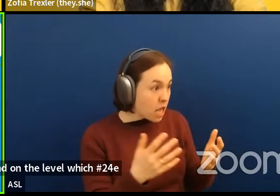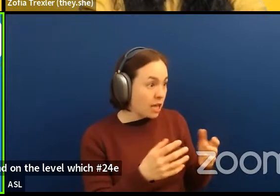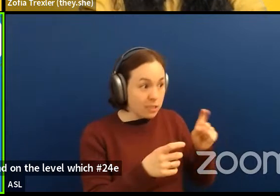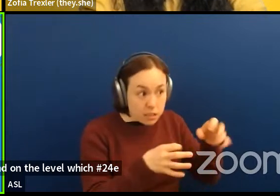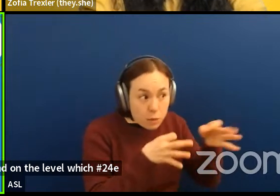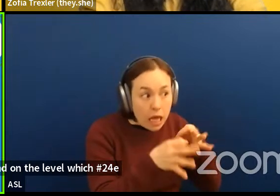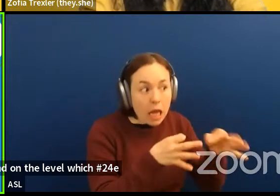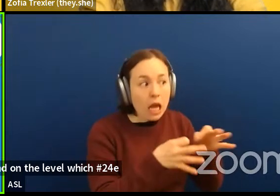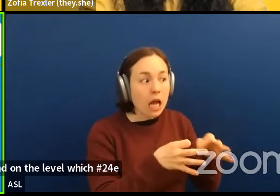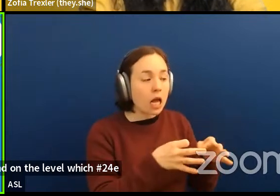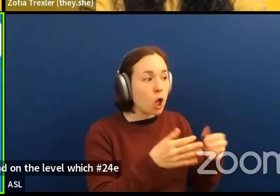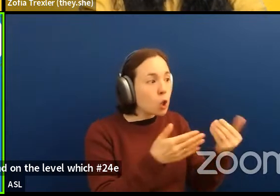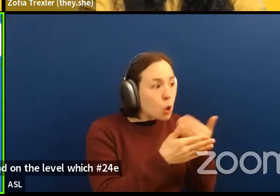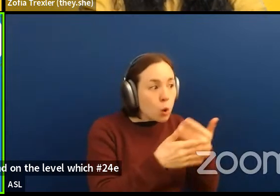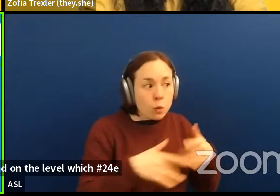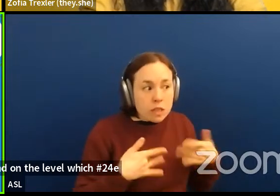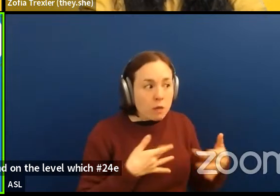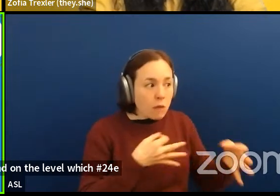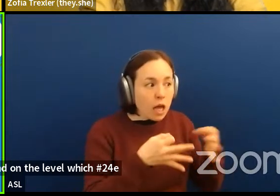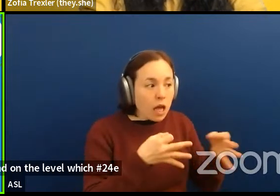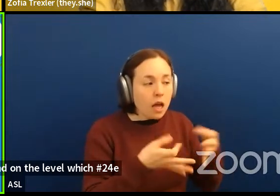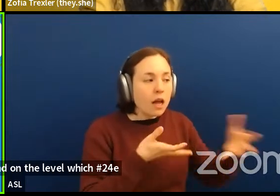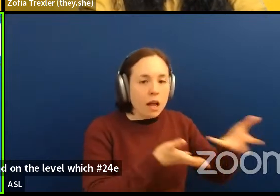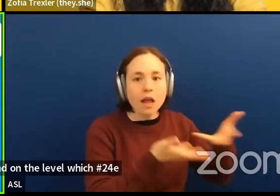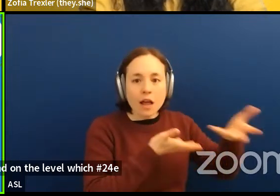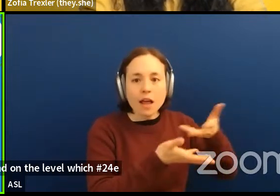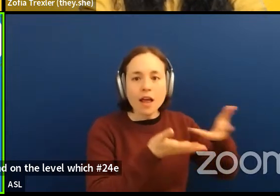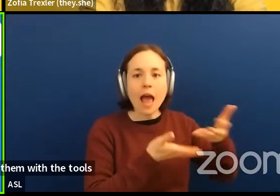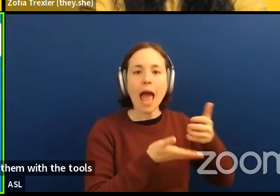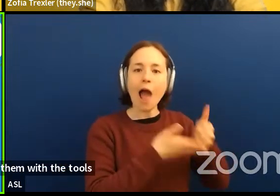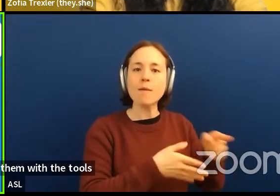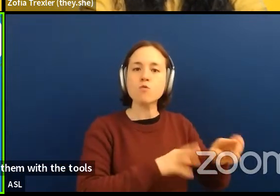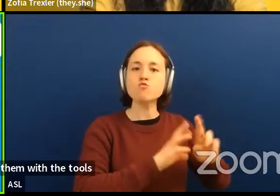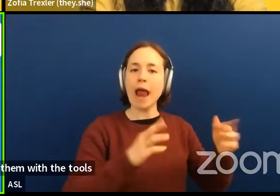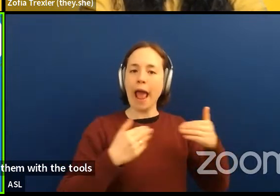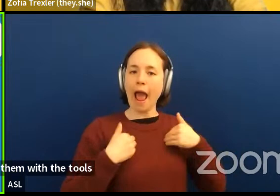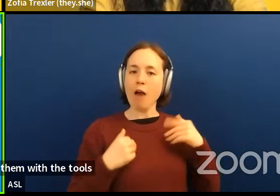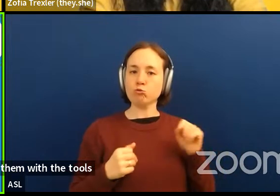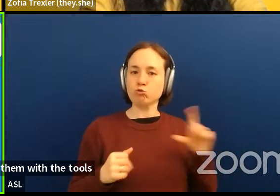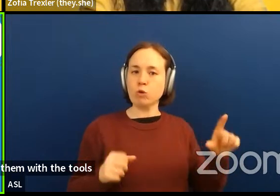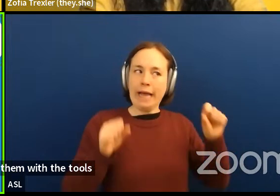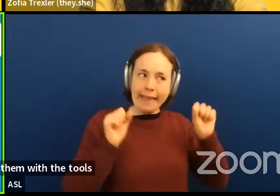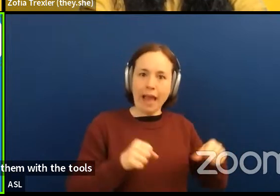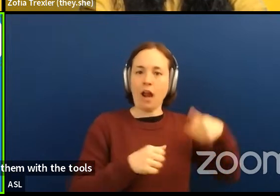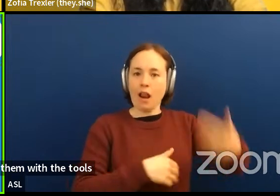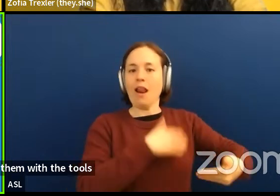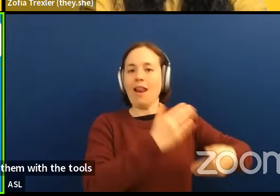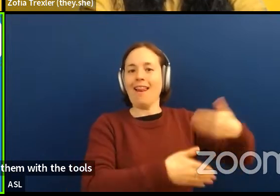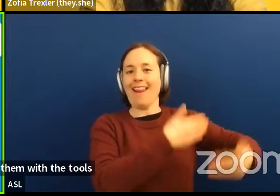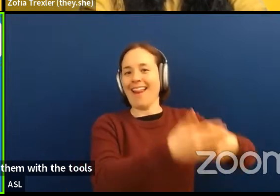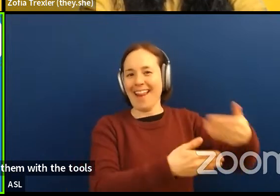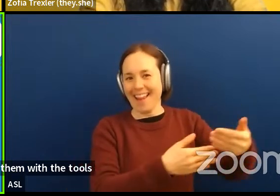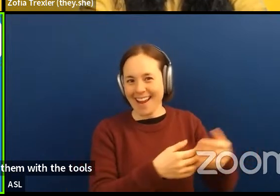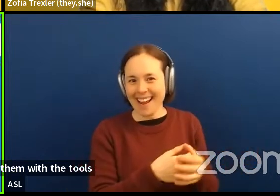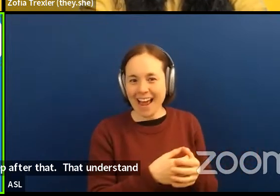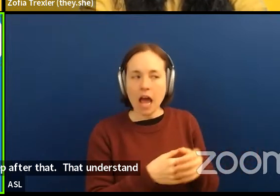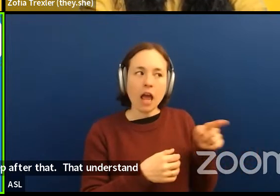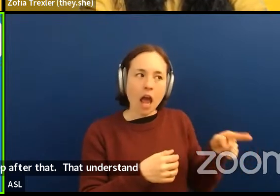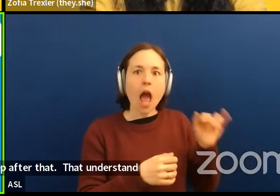and help them with the tools to move to the next step after that that understanding has been